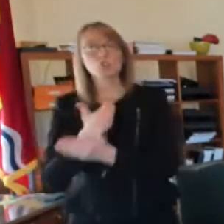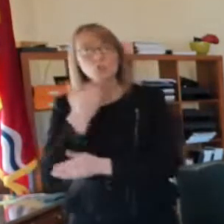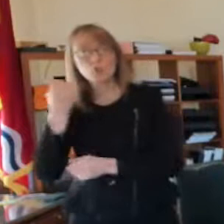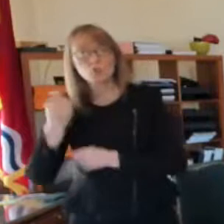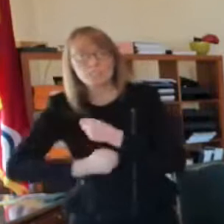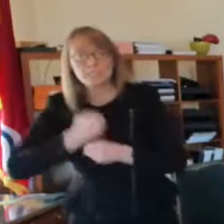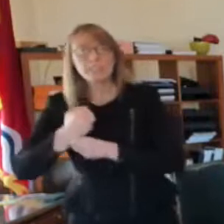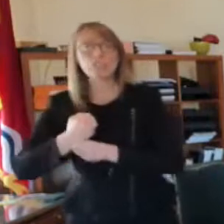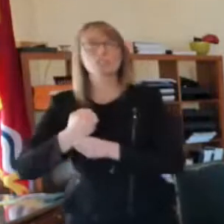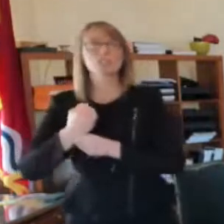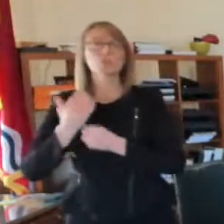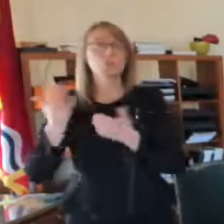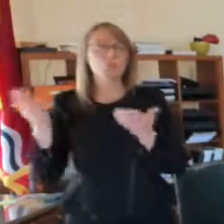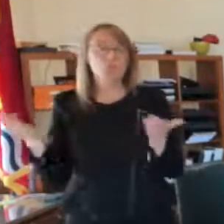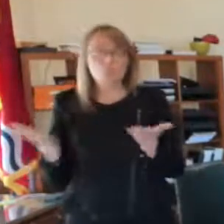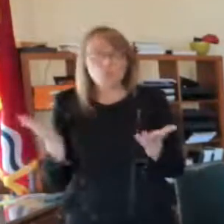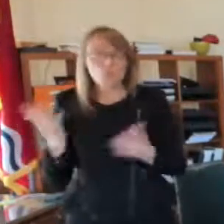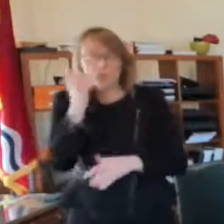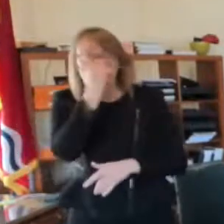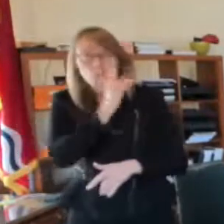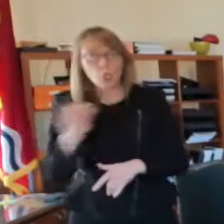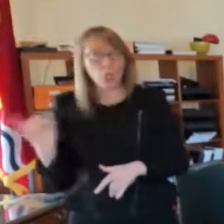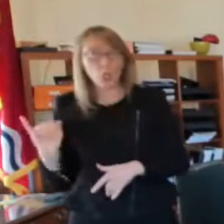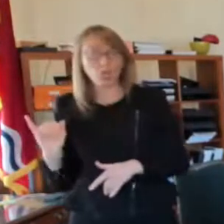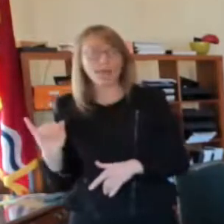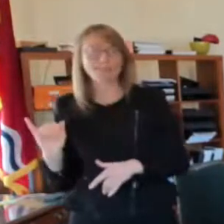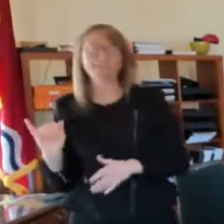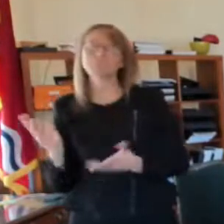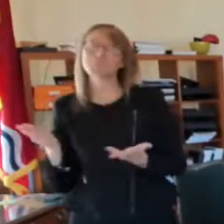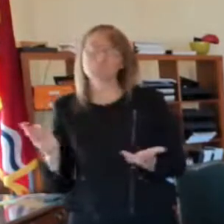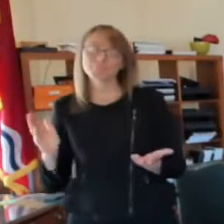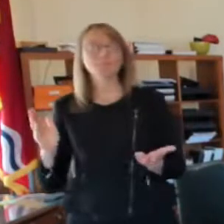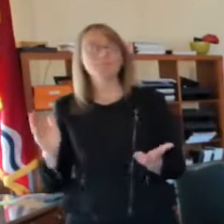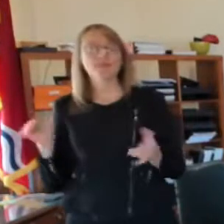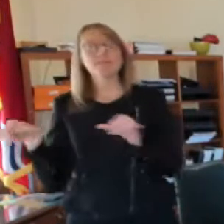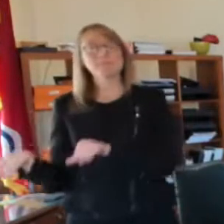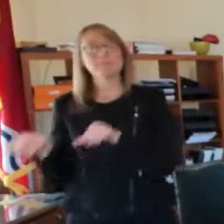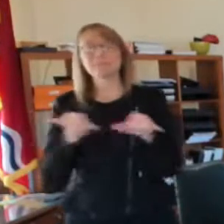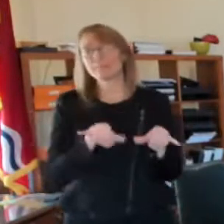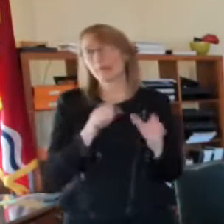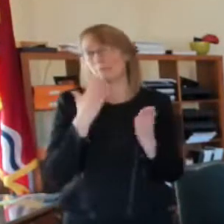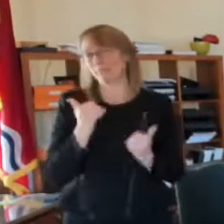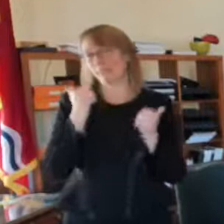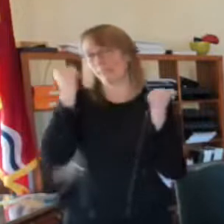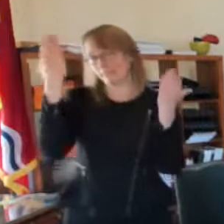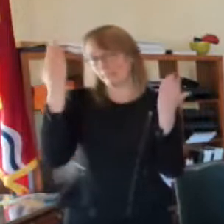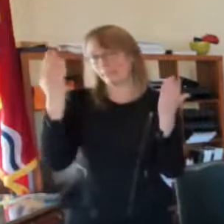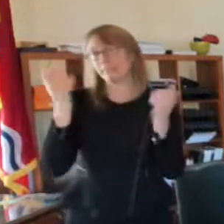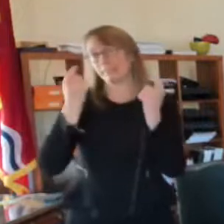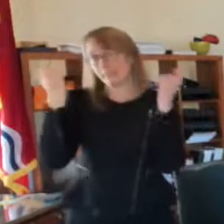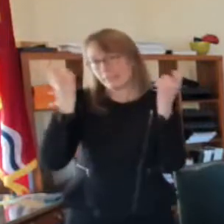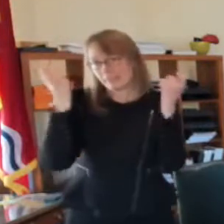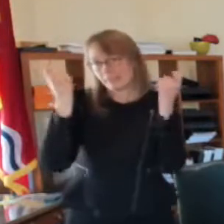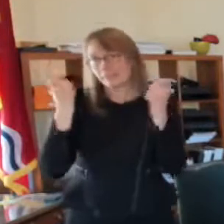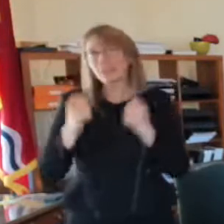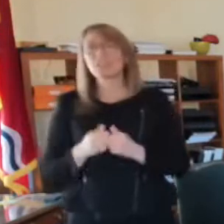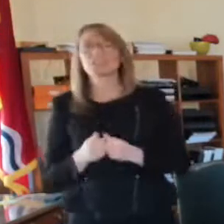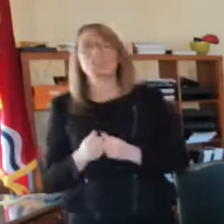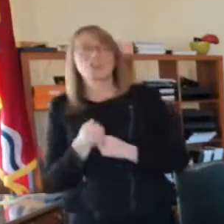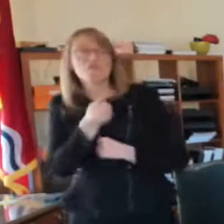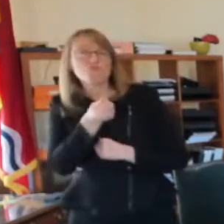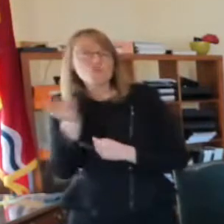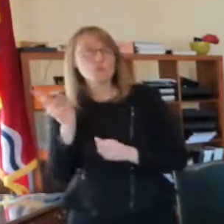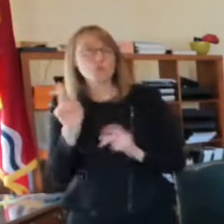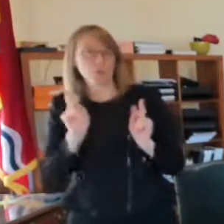is we are looking at a situation very much like Thanksgiving. Very small, hopefully your